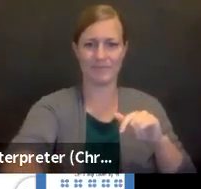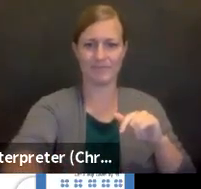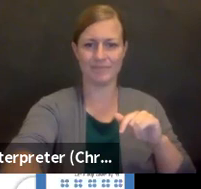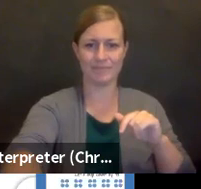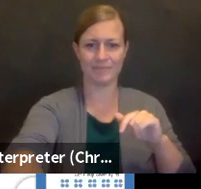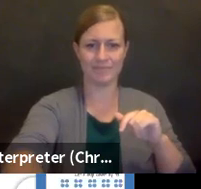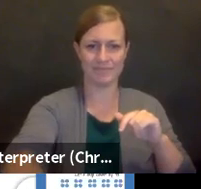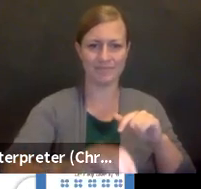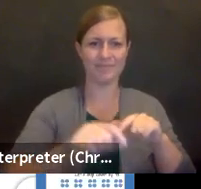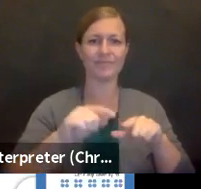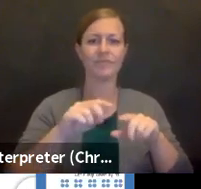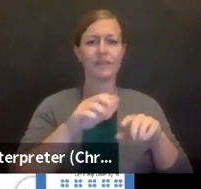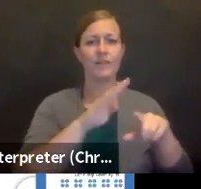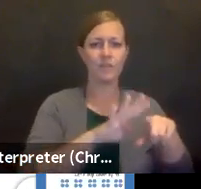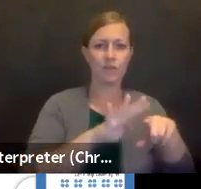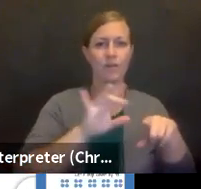8,